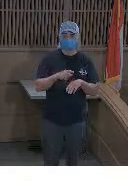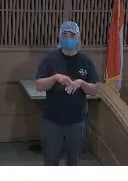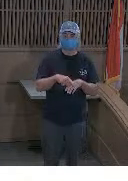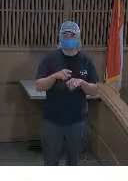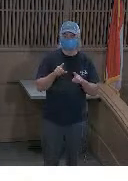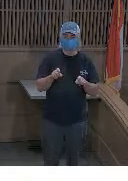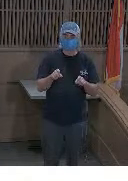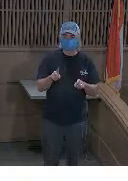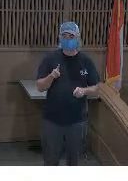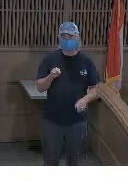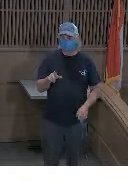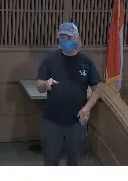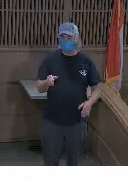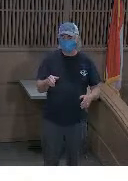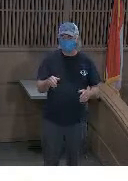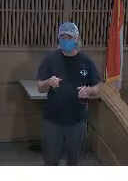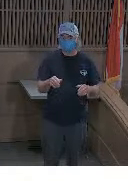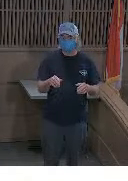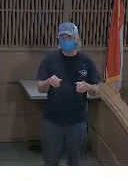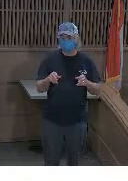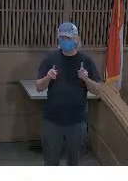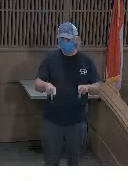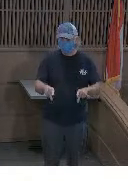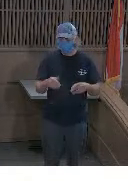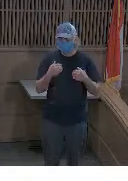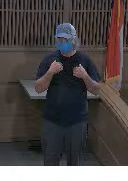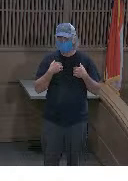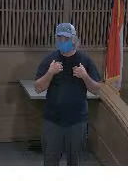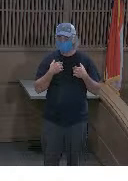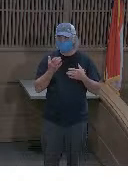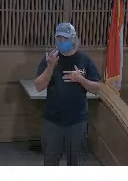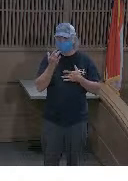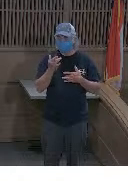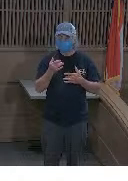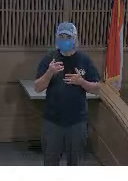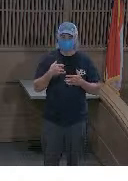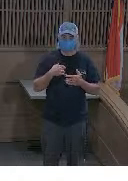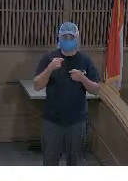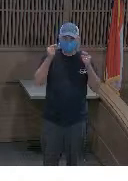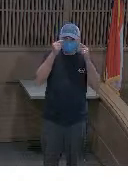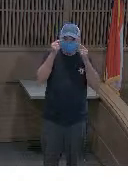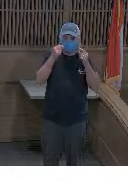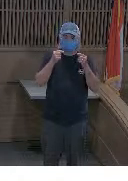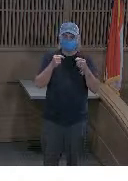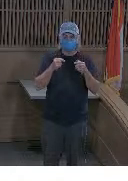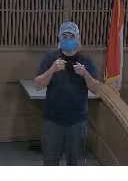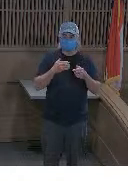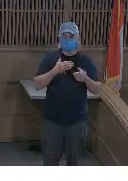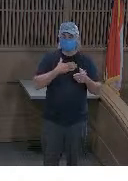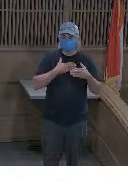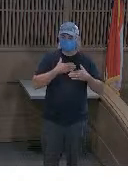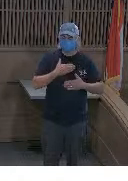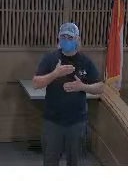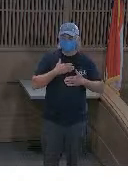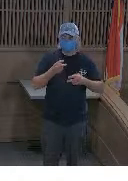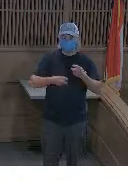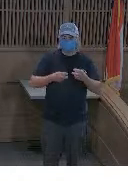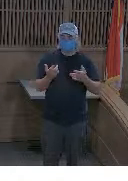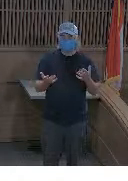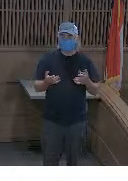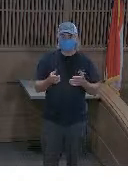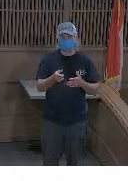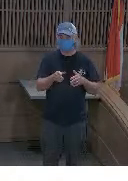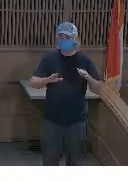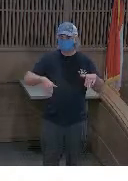Did your loved one have symptoms? 1 or 2 or 3 of the symptoms that is out there. If they have had symptoms that have not been